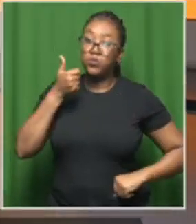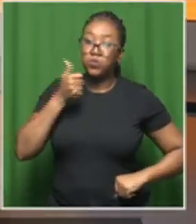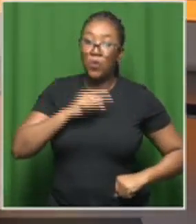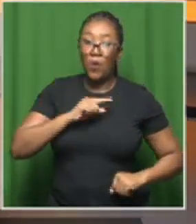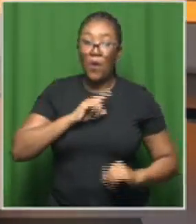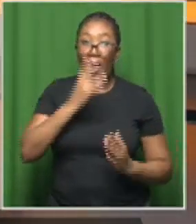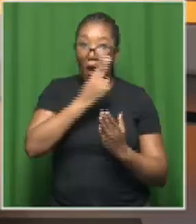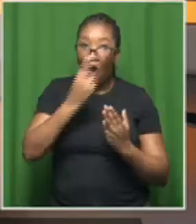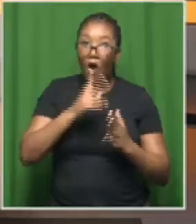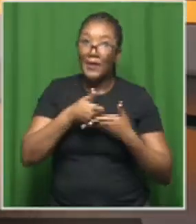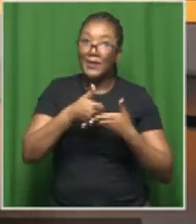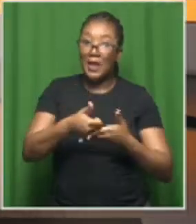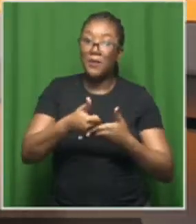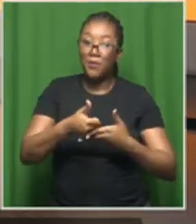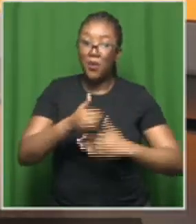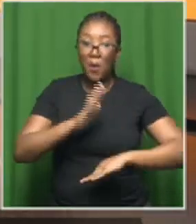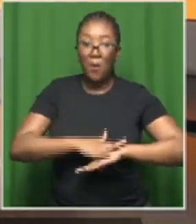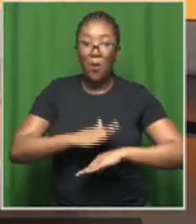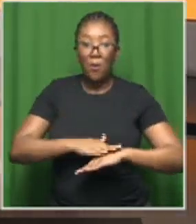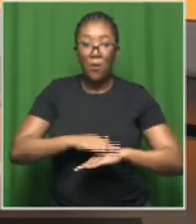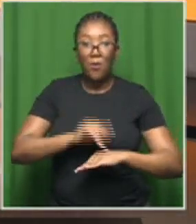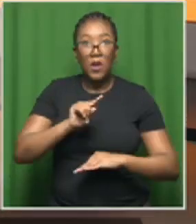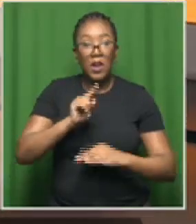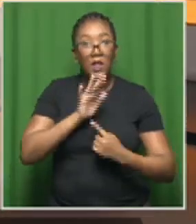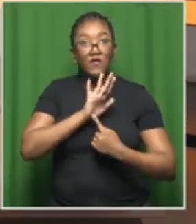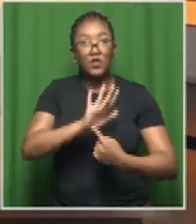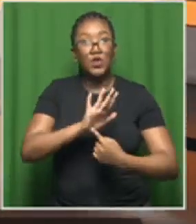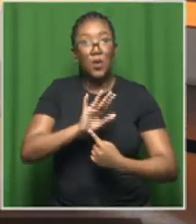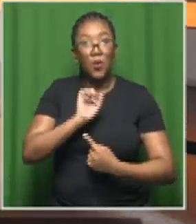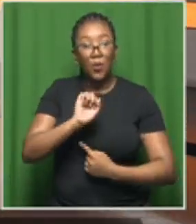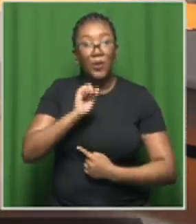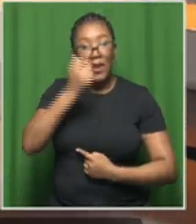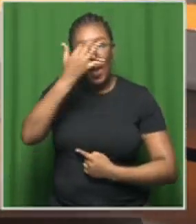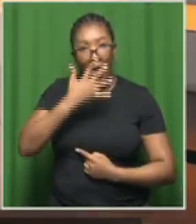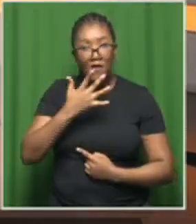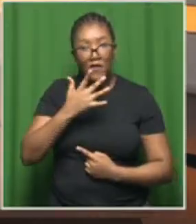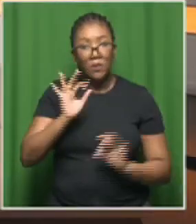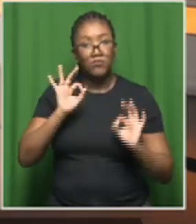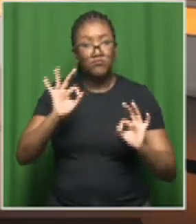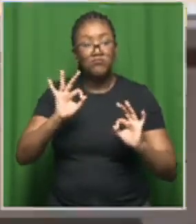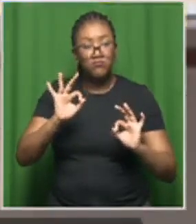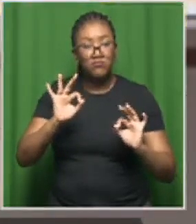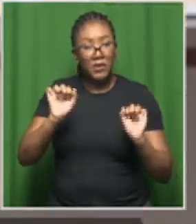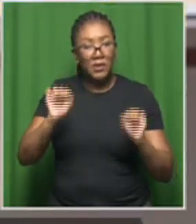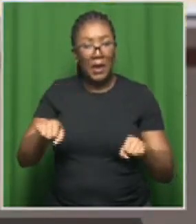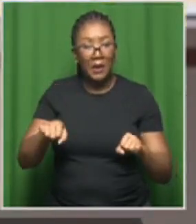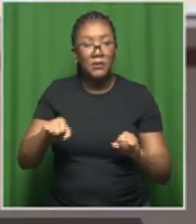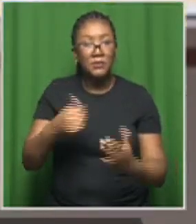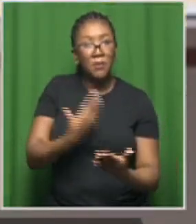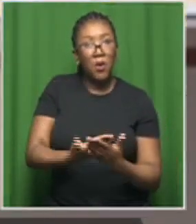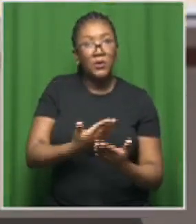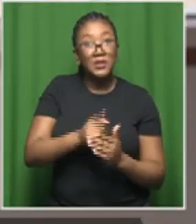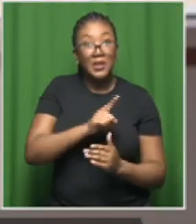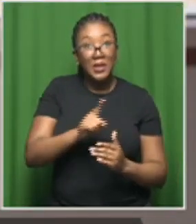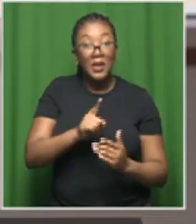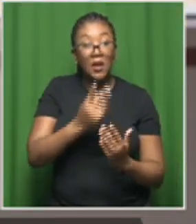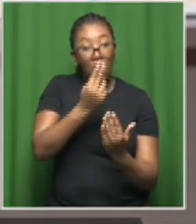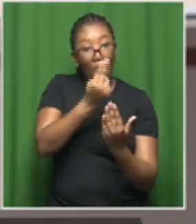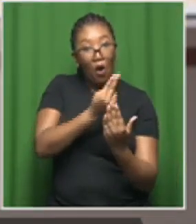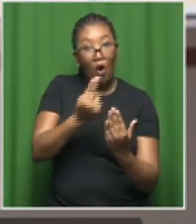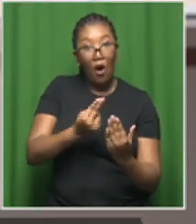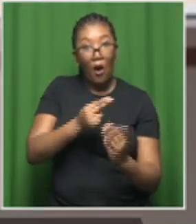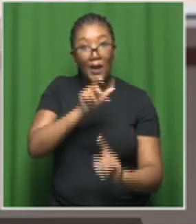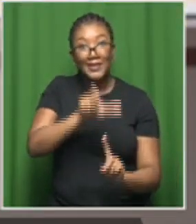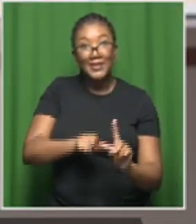or vehicle that kind of shapes the image of the continent, right? And that artists have a responsibility, for example,